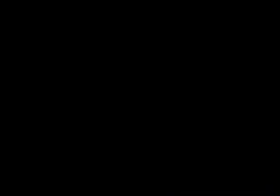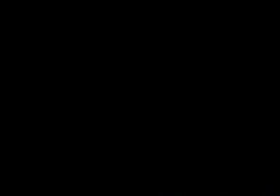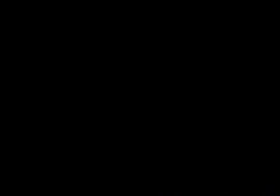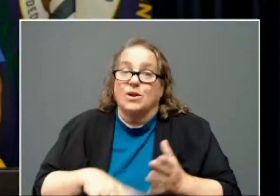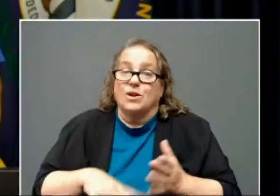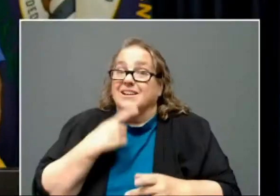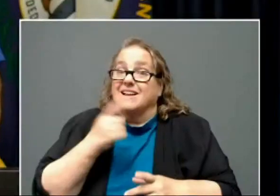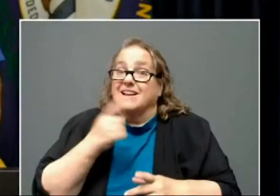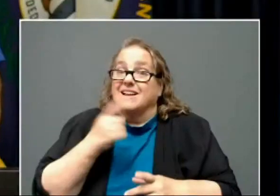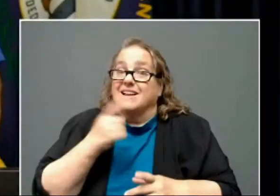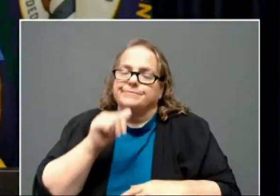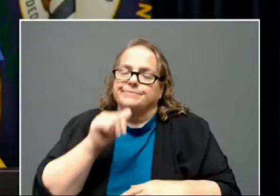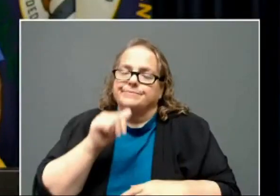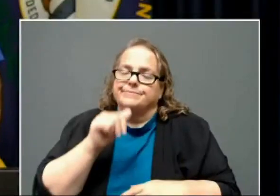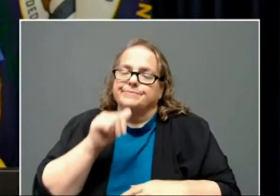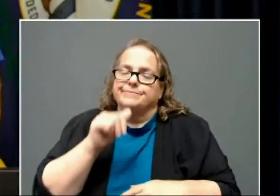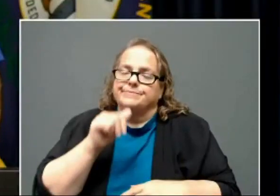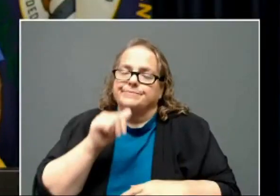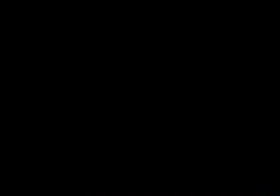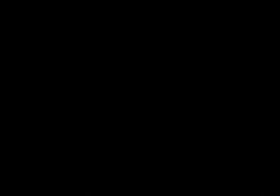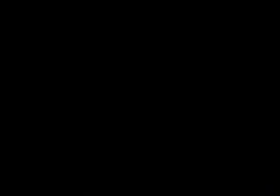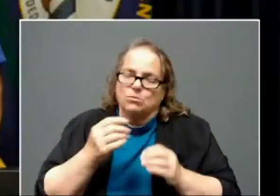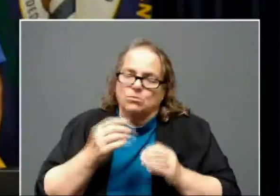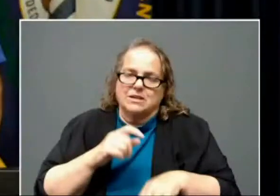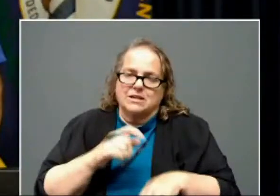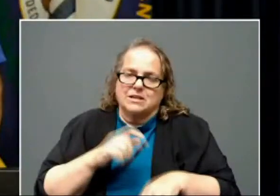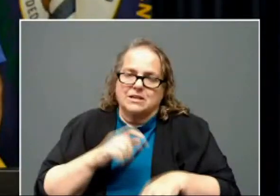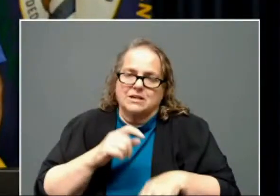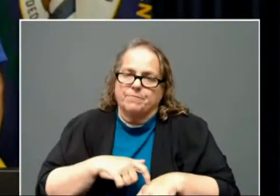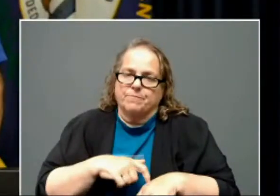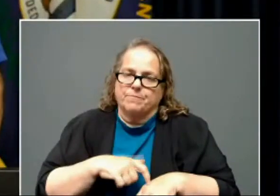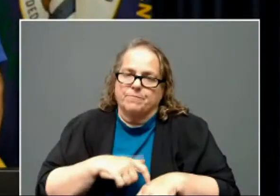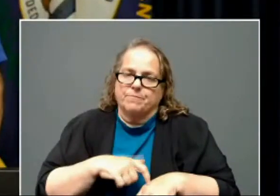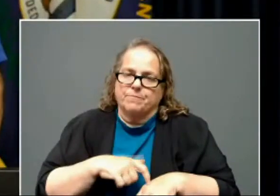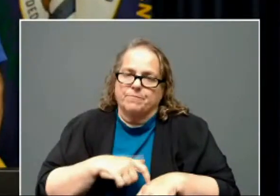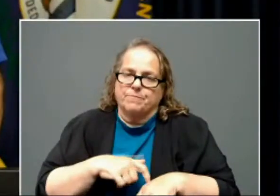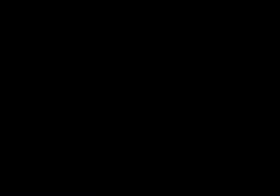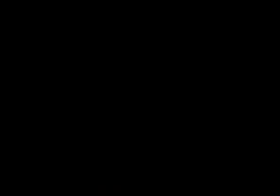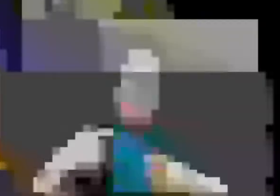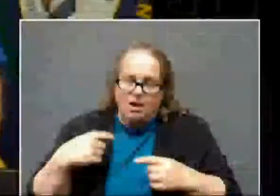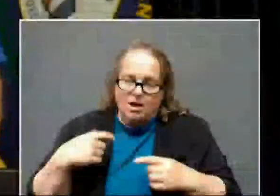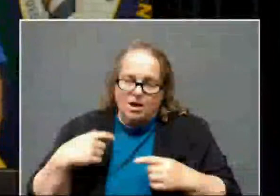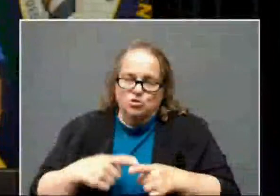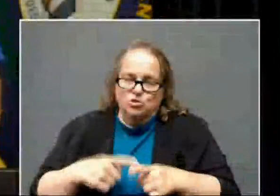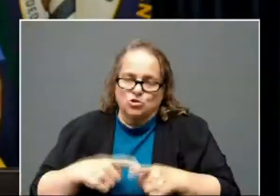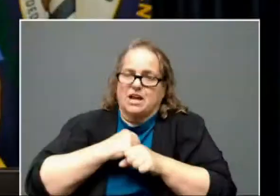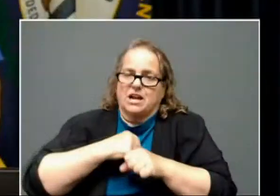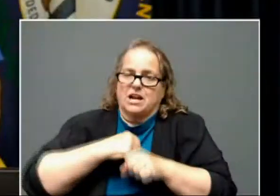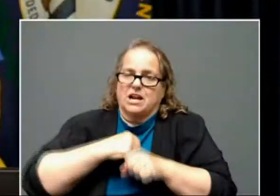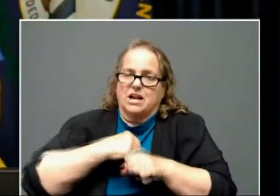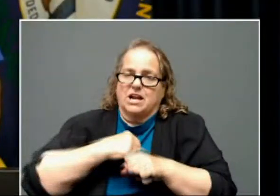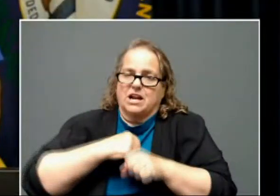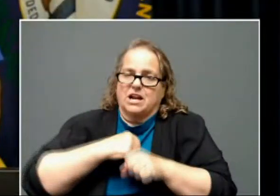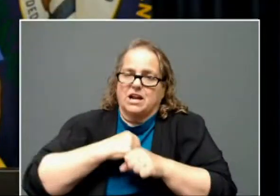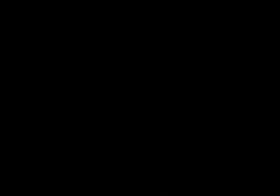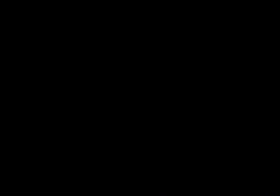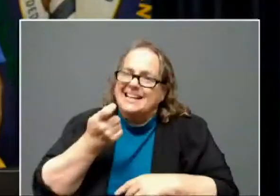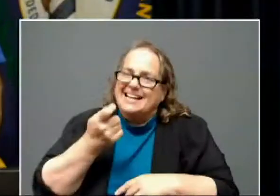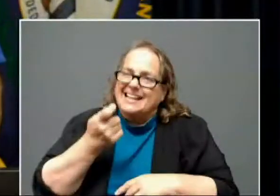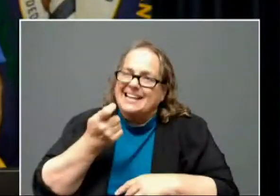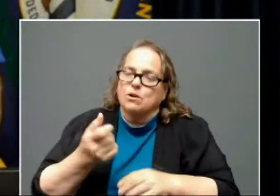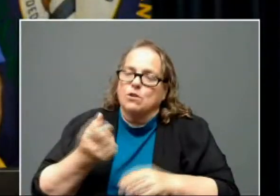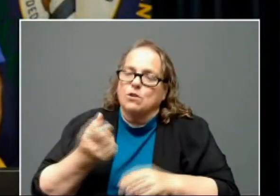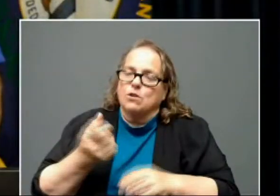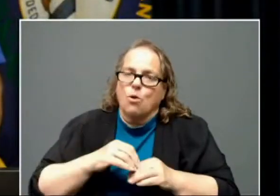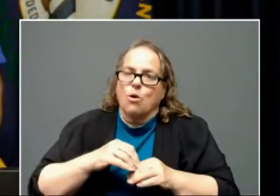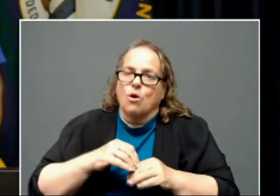us a little more time. We've done so much to protect those around us. We just need a little bit